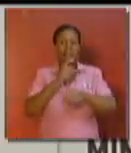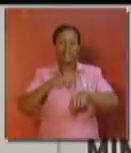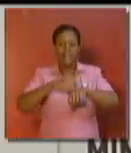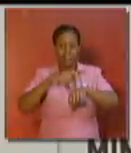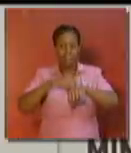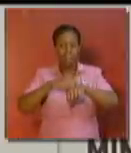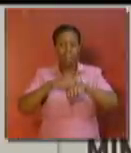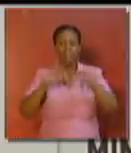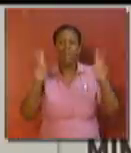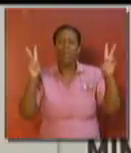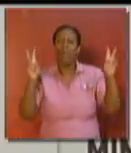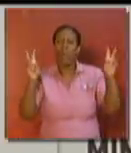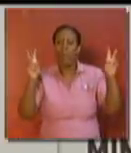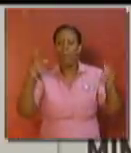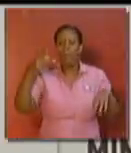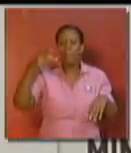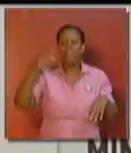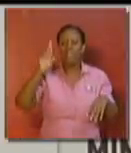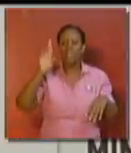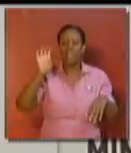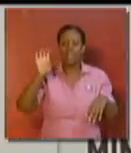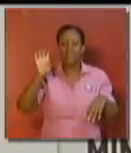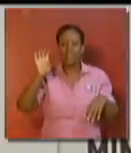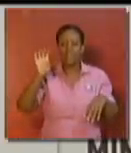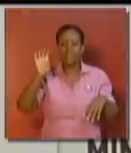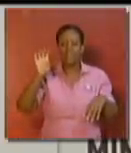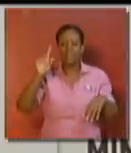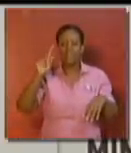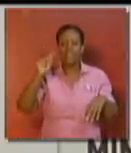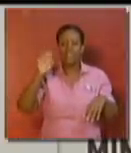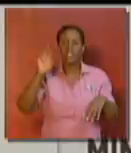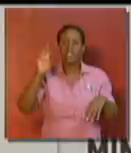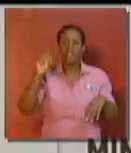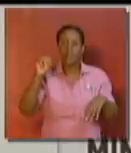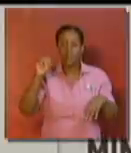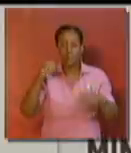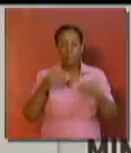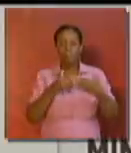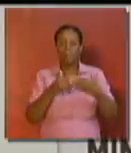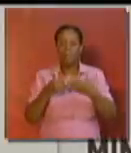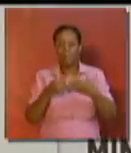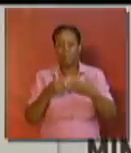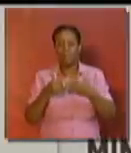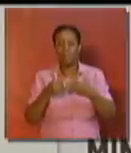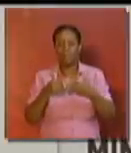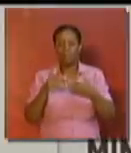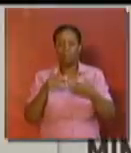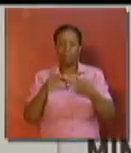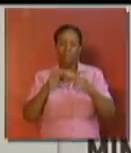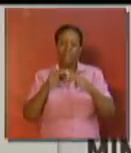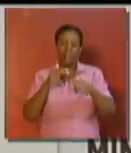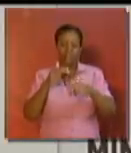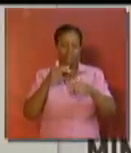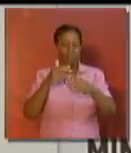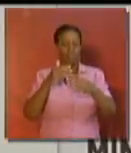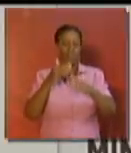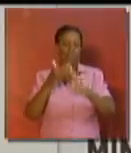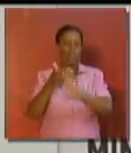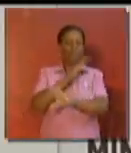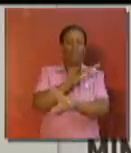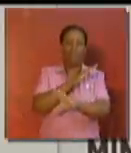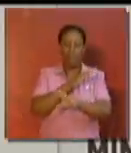having a preterm baby increases your risk of your baby needing admission to a neonatal intensive care unit. Next